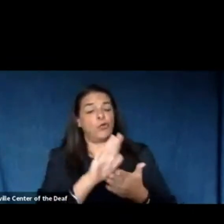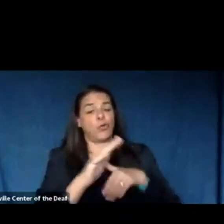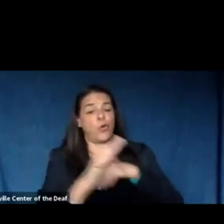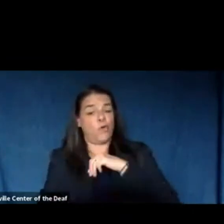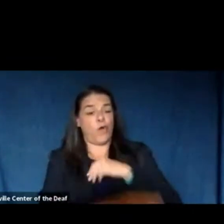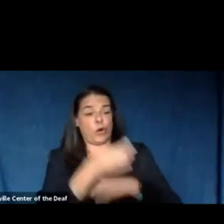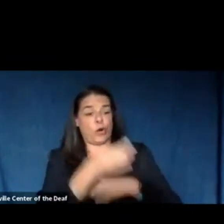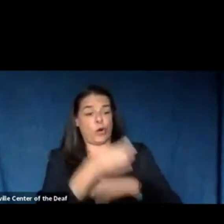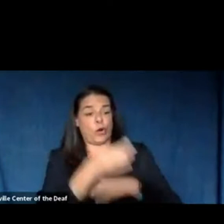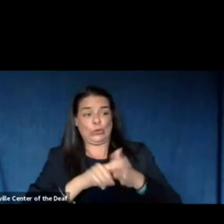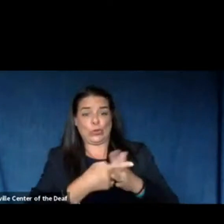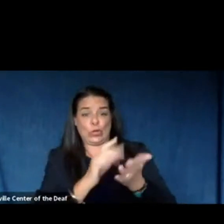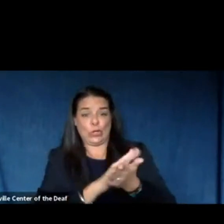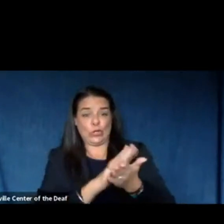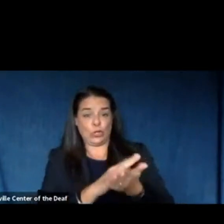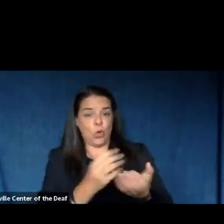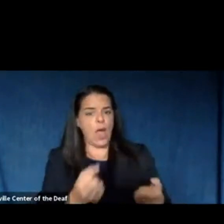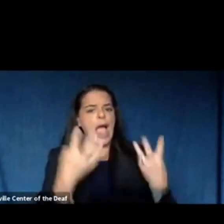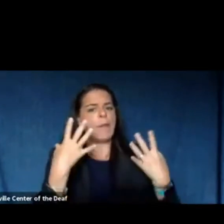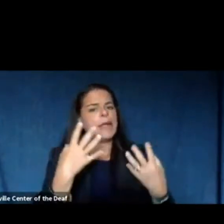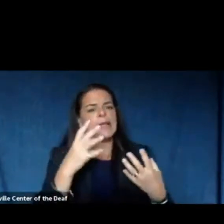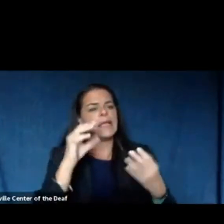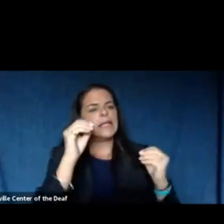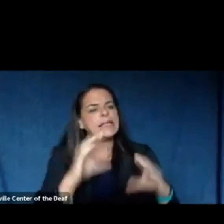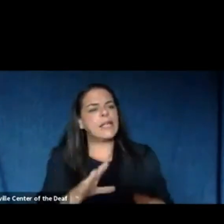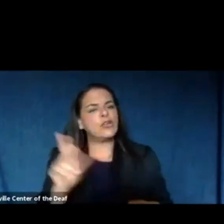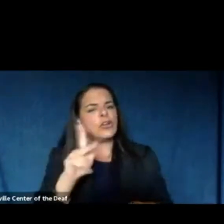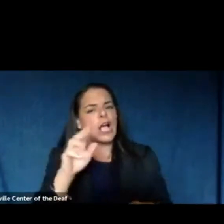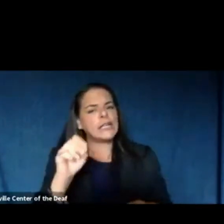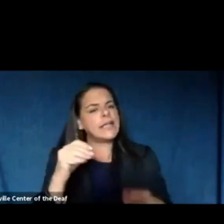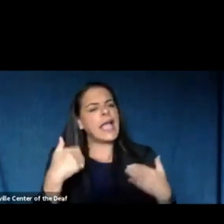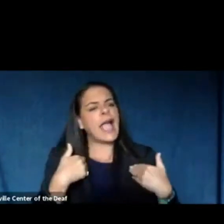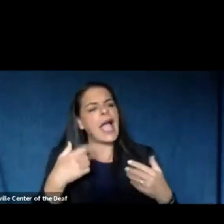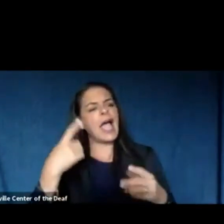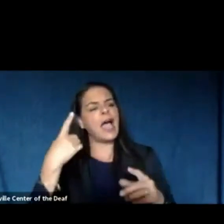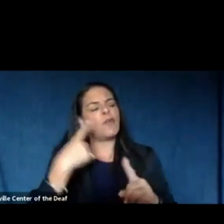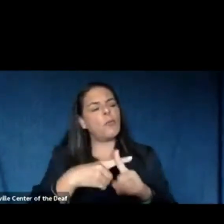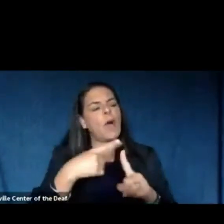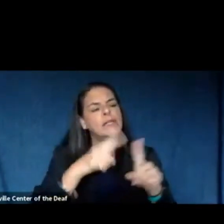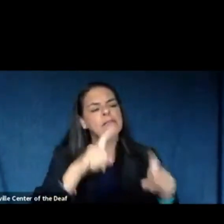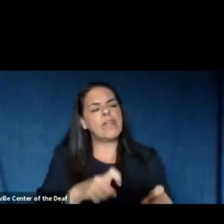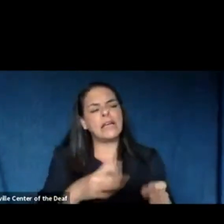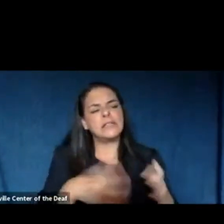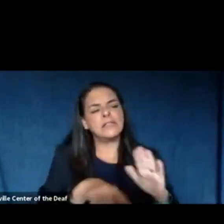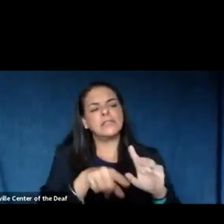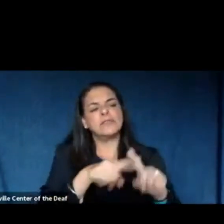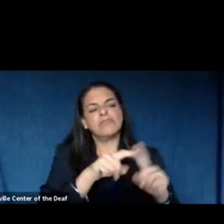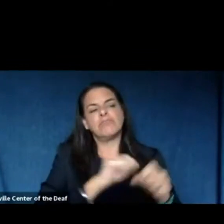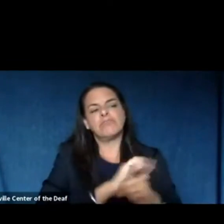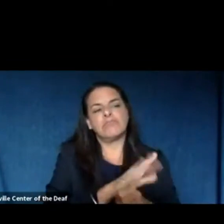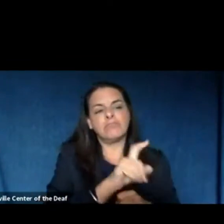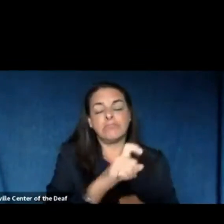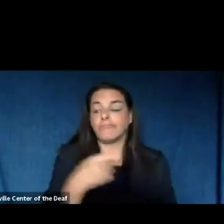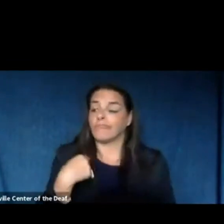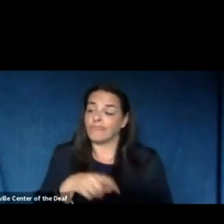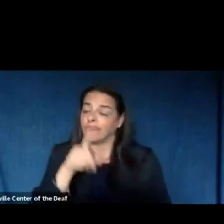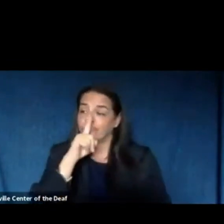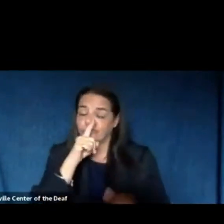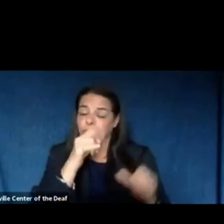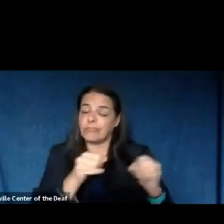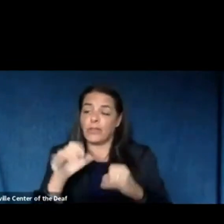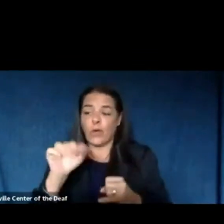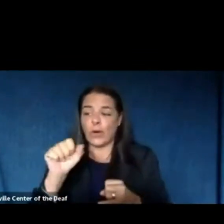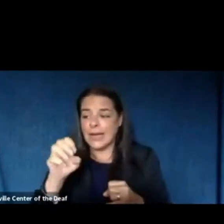many KCS teachers tested positive? Well, we don't speak about individual cases or clusters at this